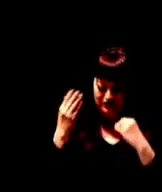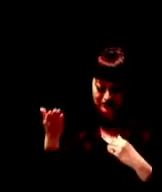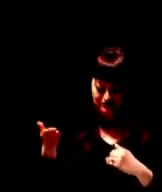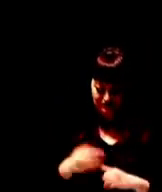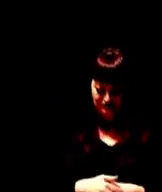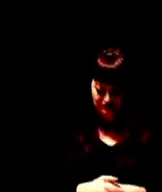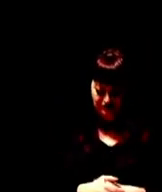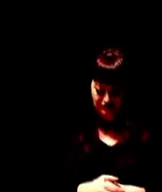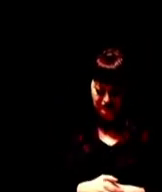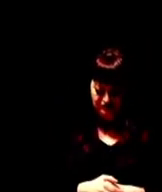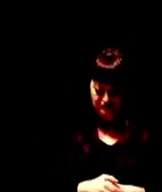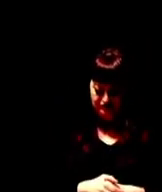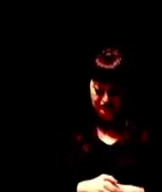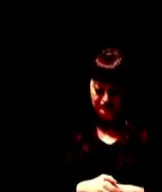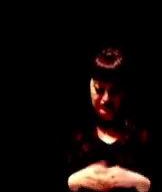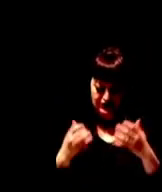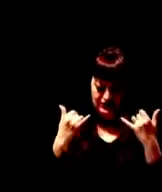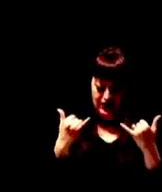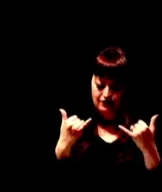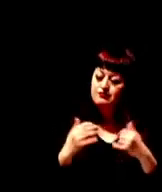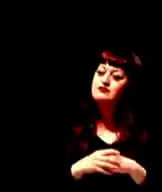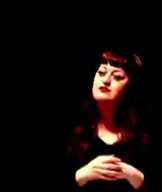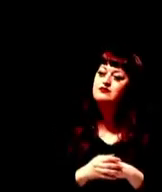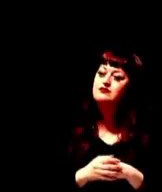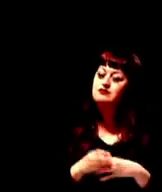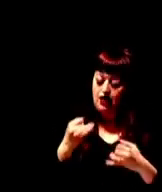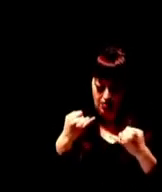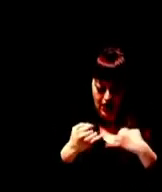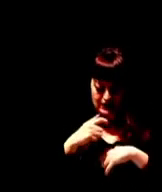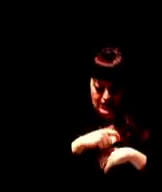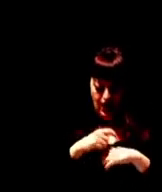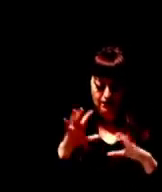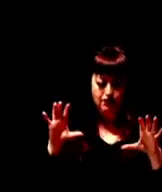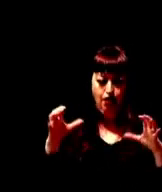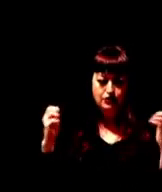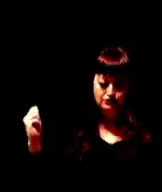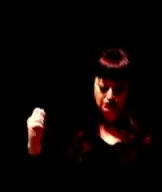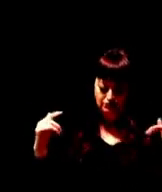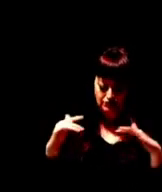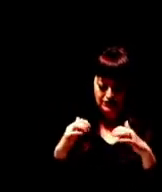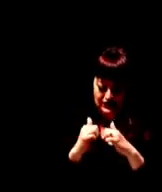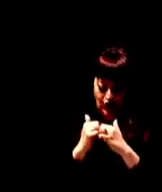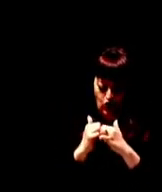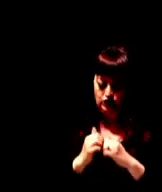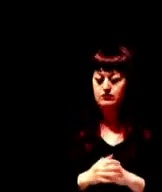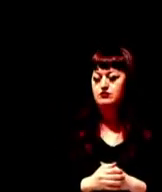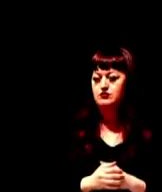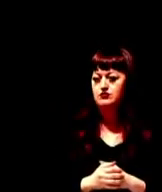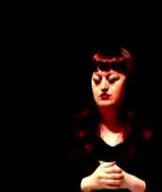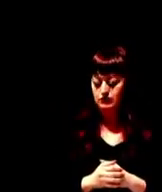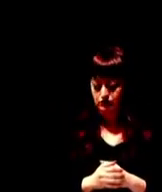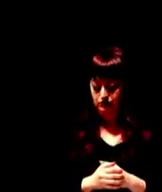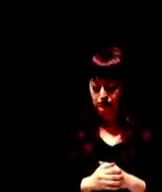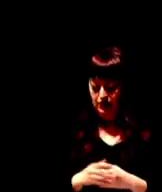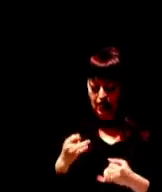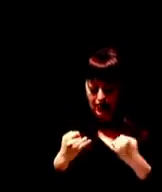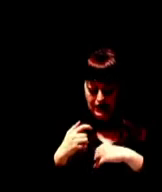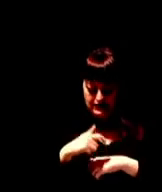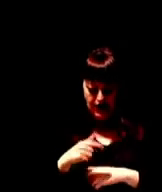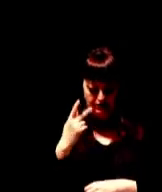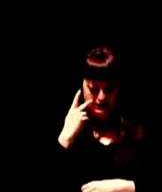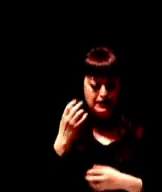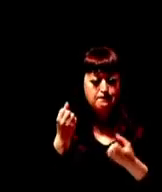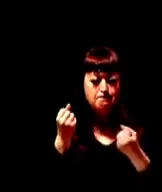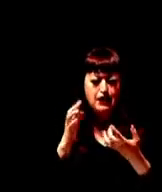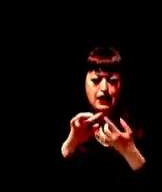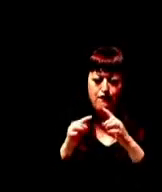4 years. And today, the last time this class will be together. The last time we'll see many